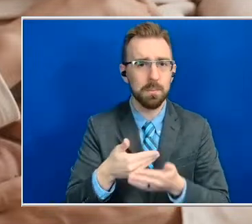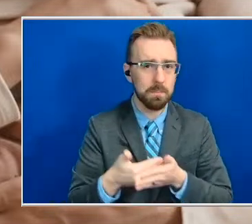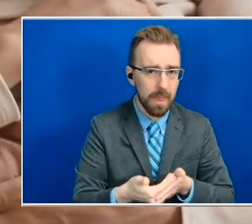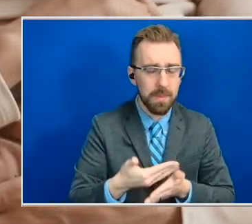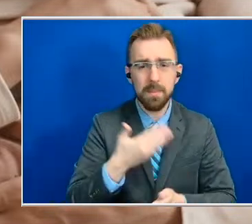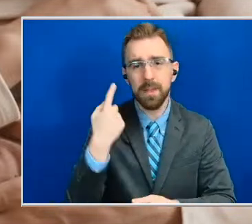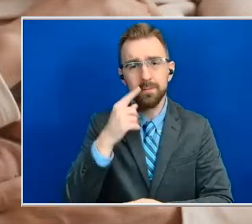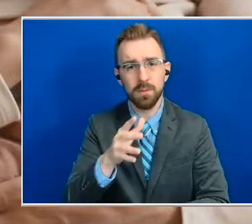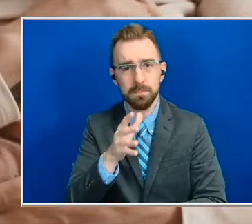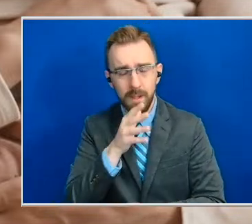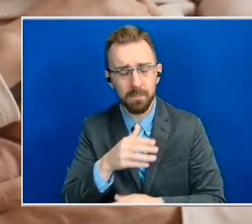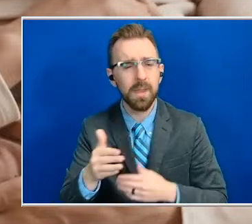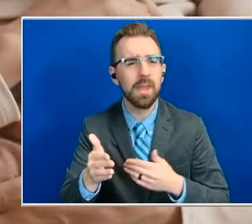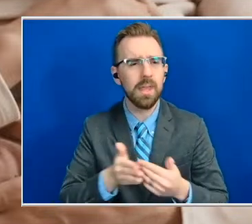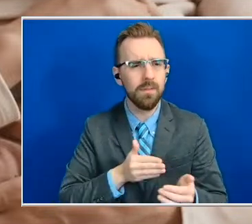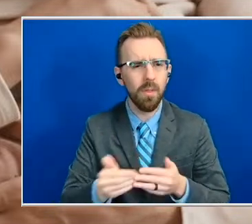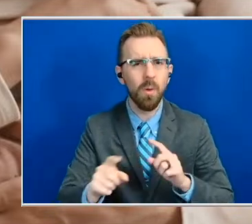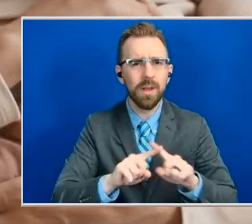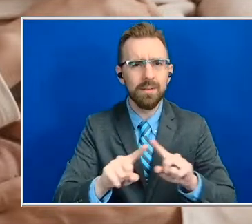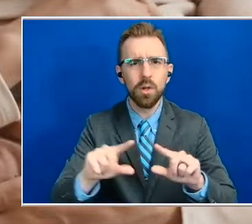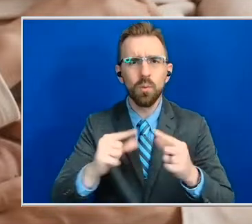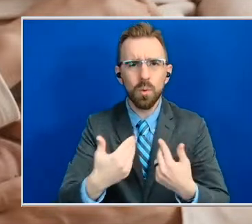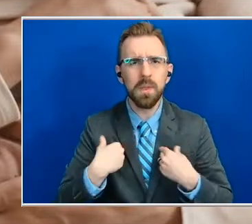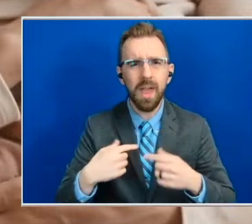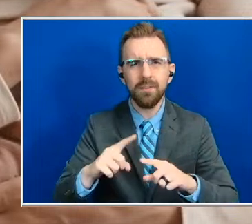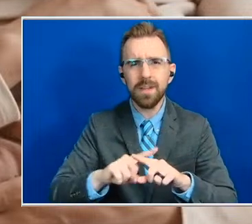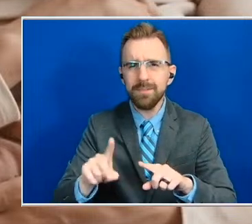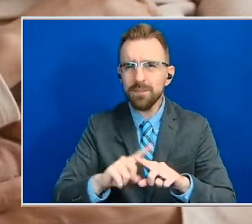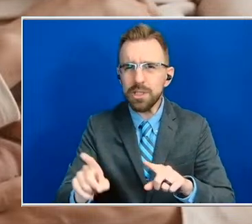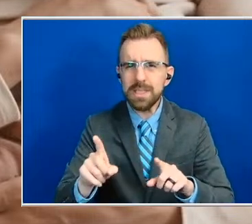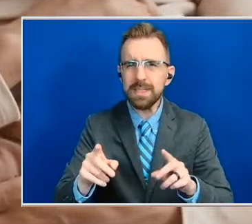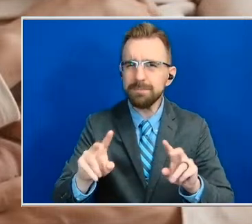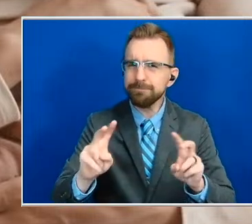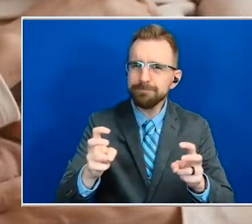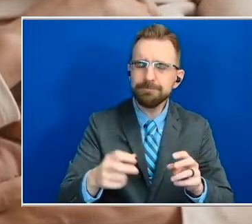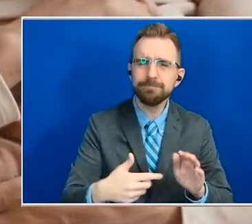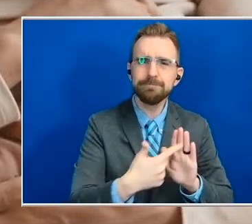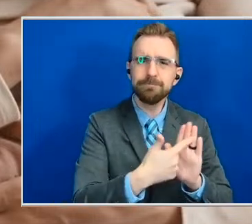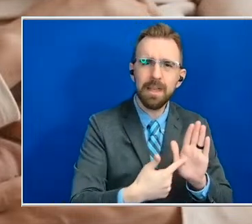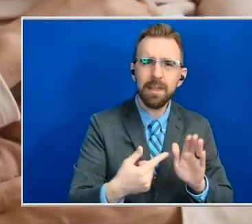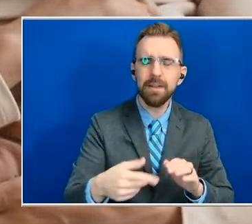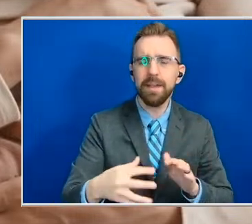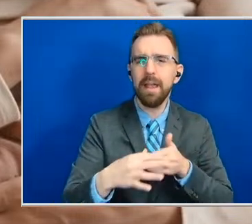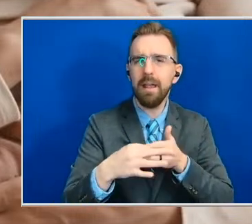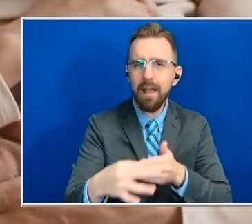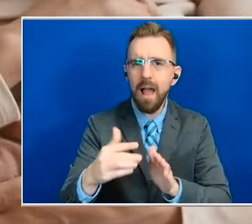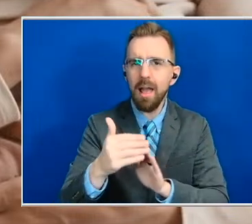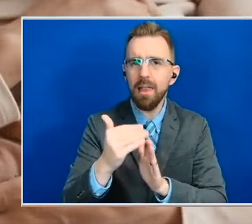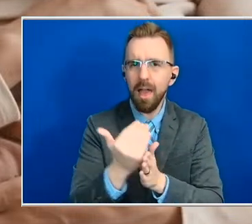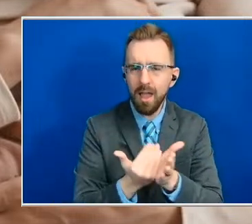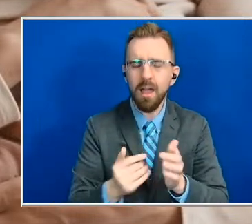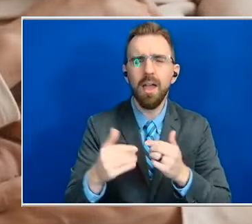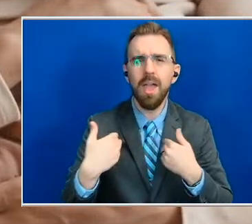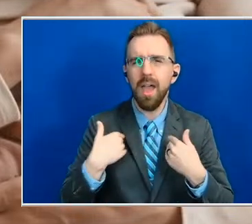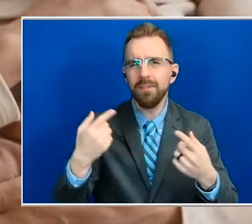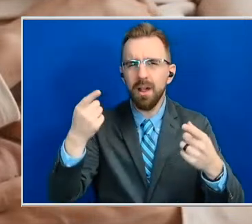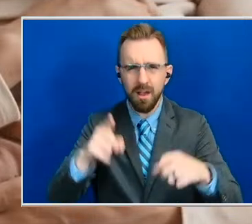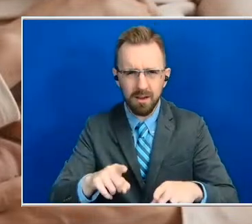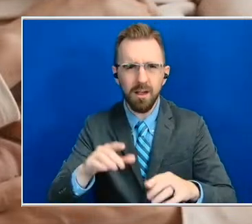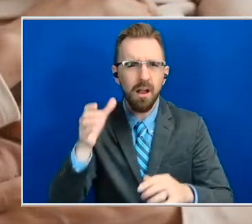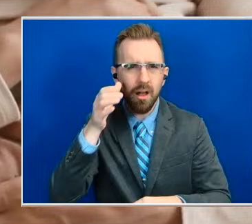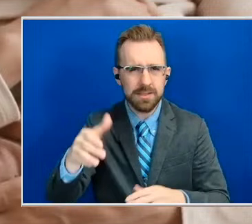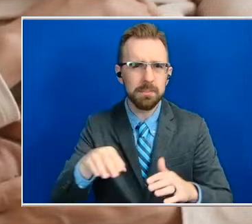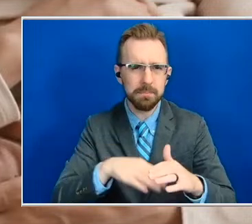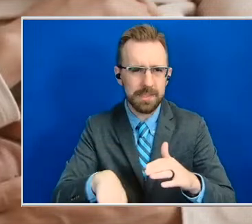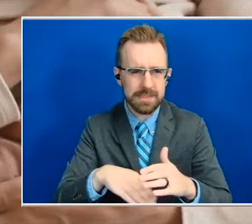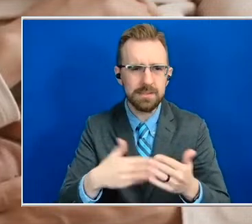though different groups do have slightly different guidelines, in general, they all agree on some basic concepts, which is breast milk